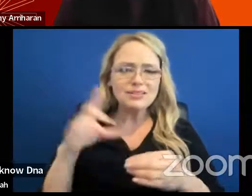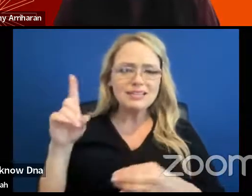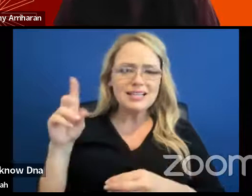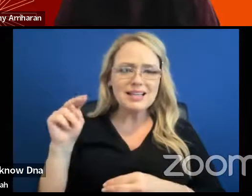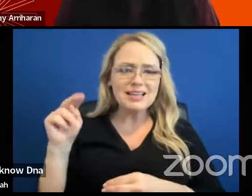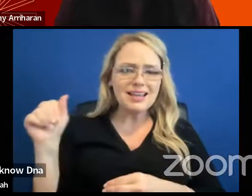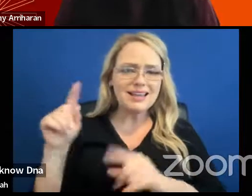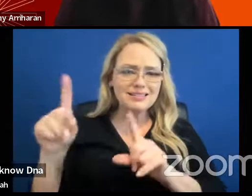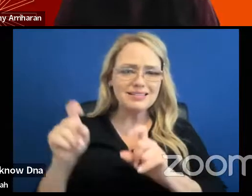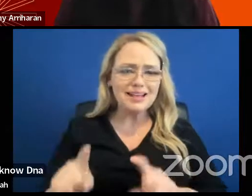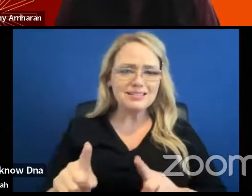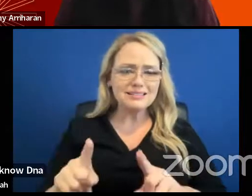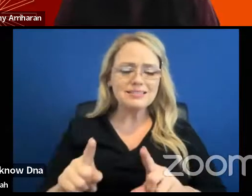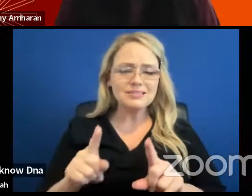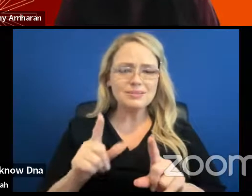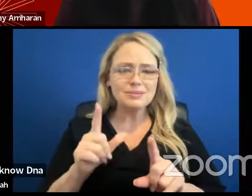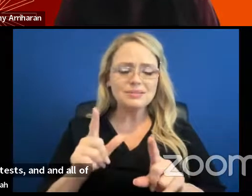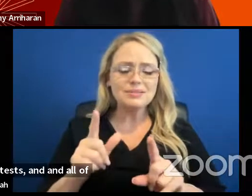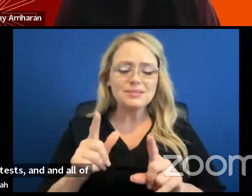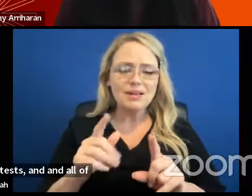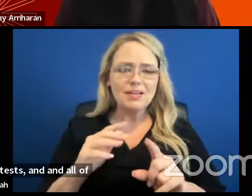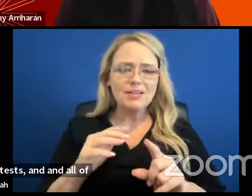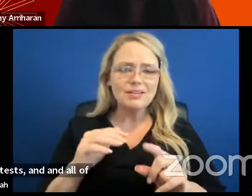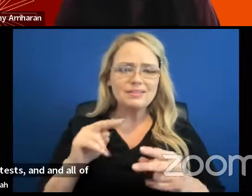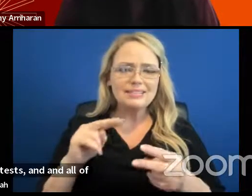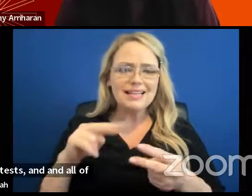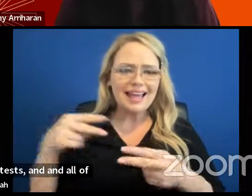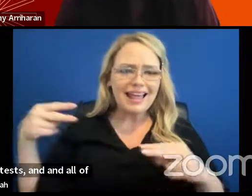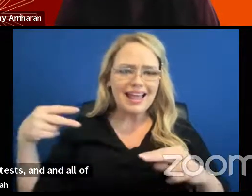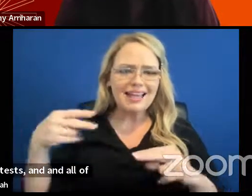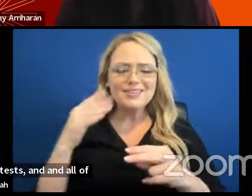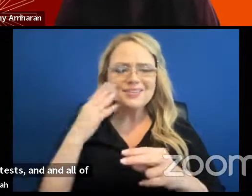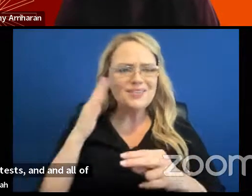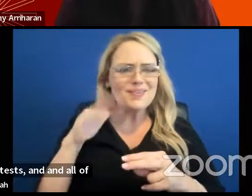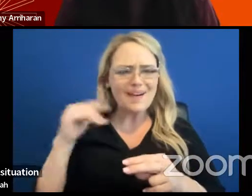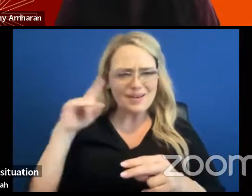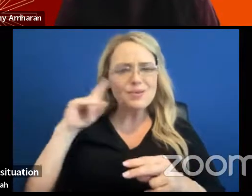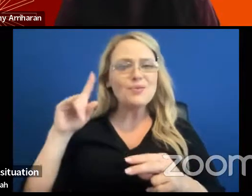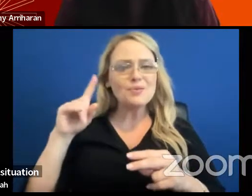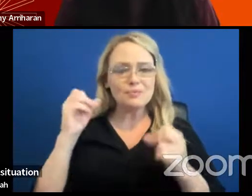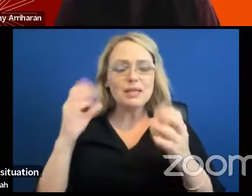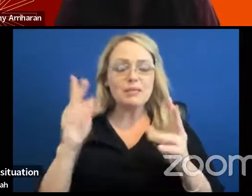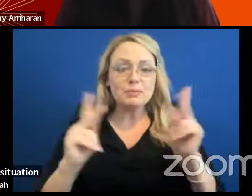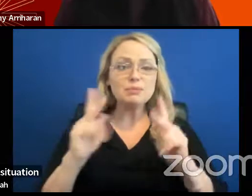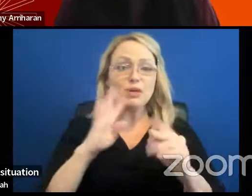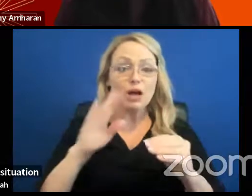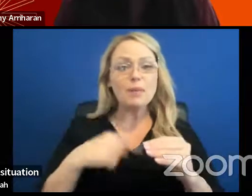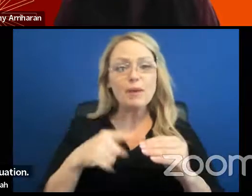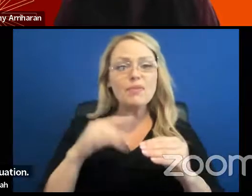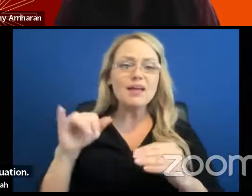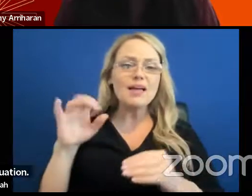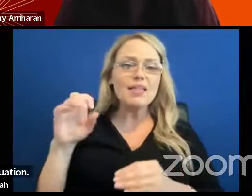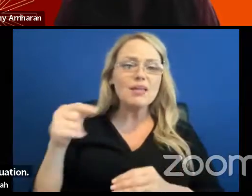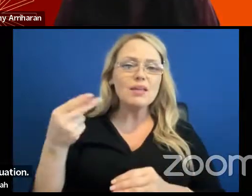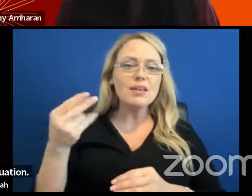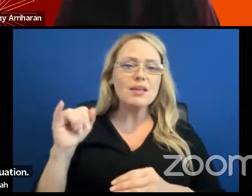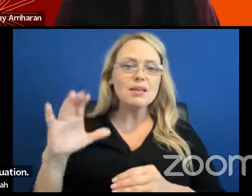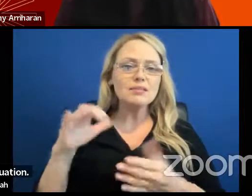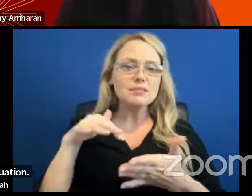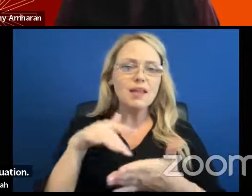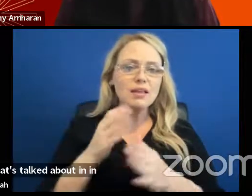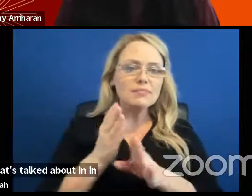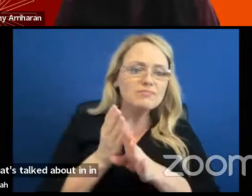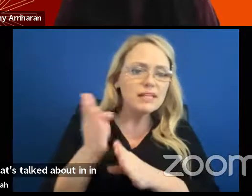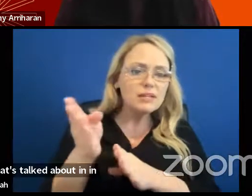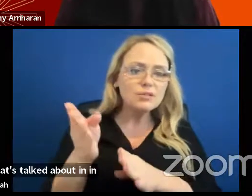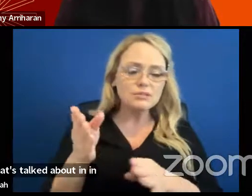all of that, that whole situation. I know that's a thing that's talked about in ethnic studies, but it's, I feel